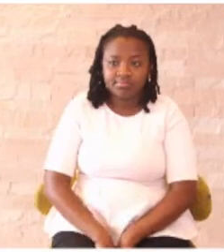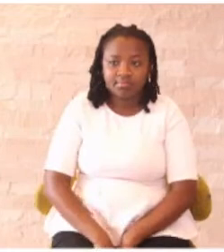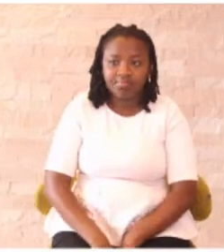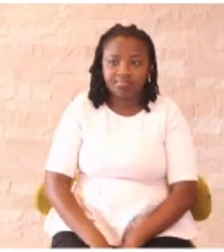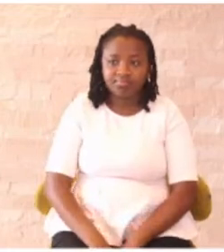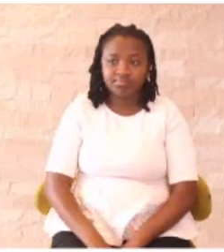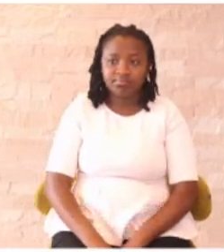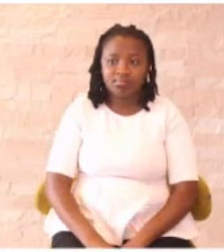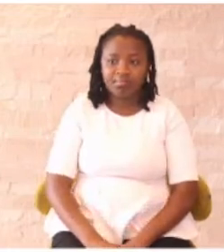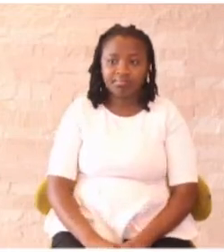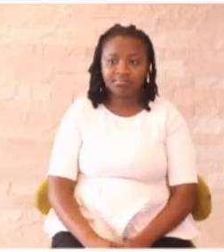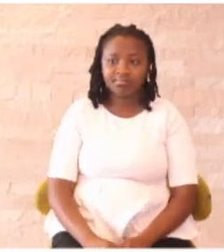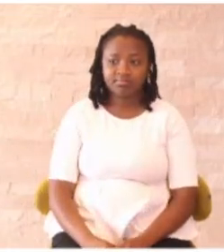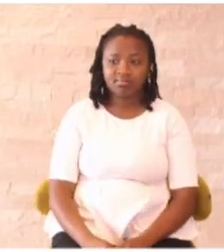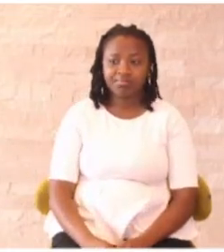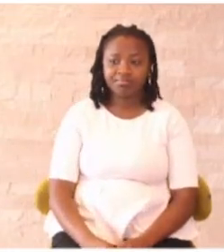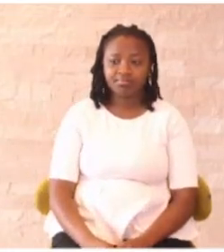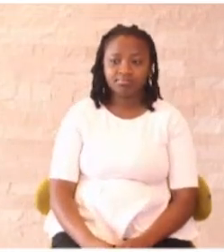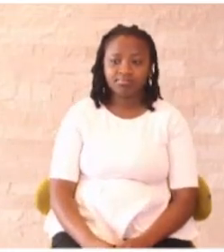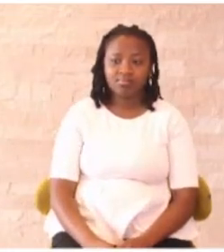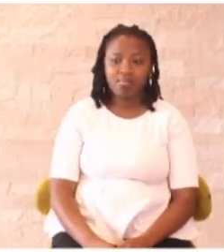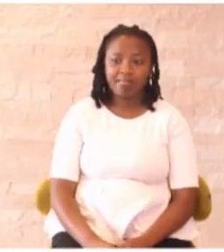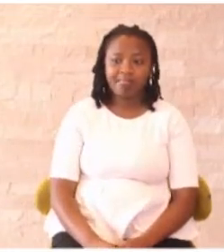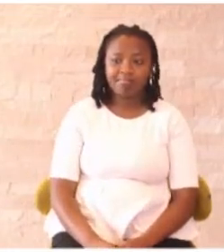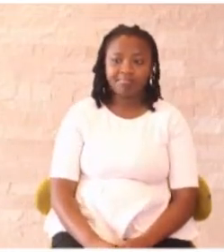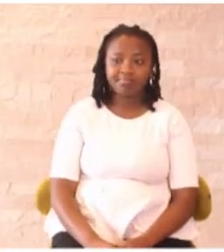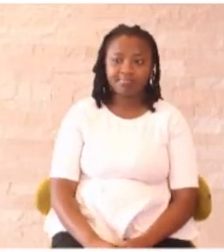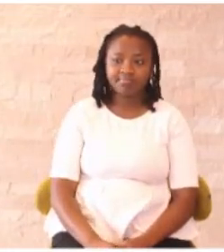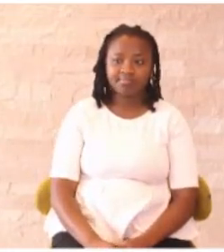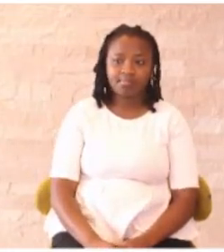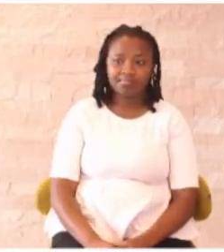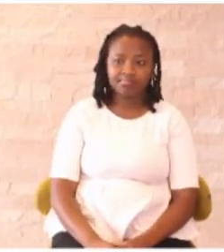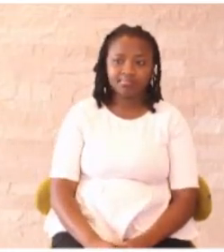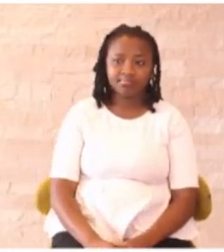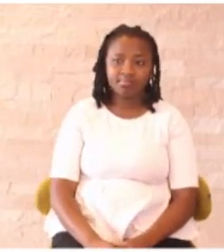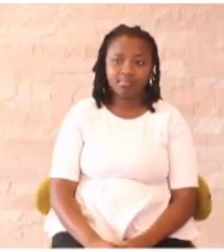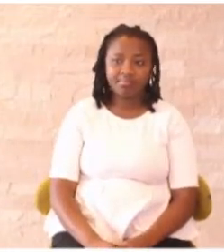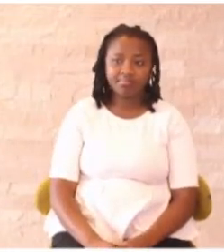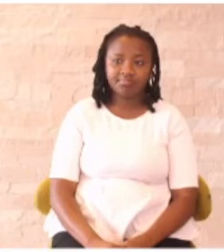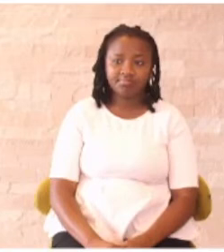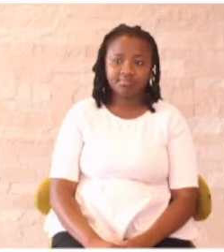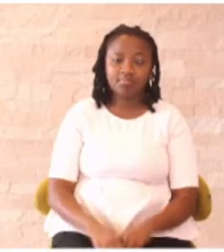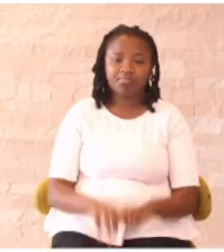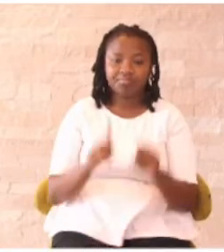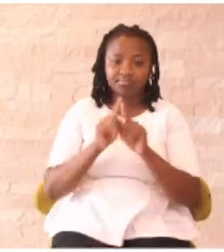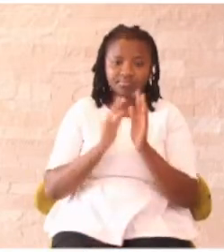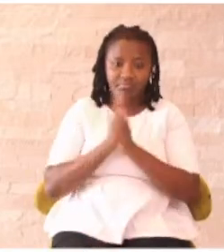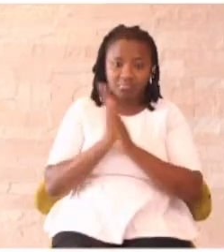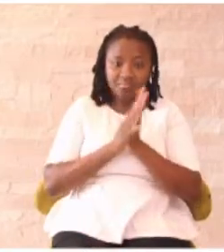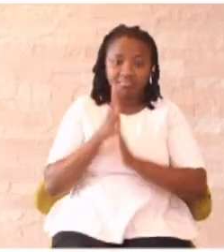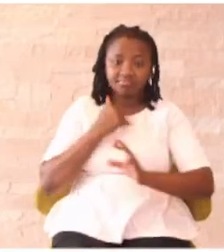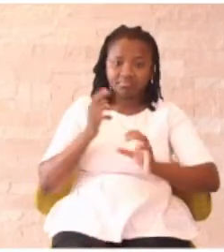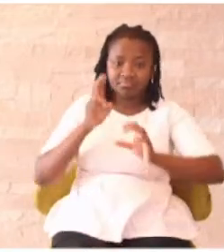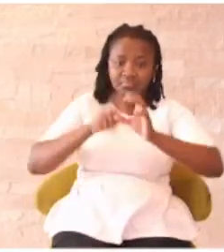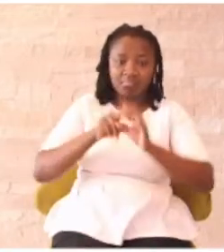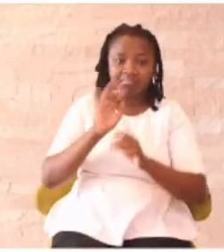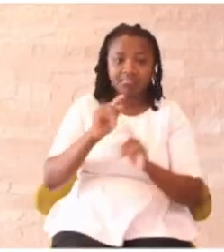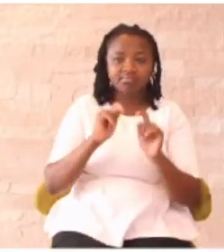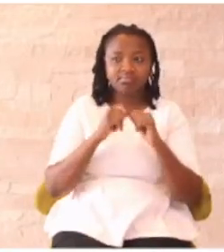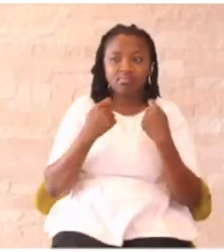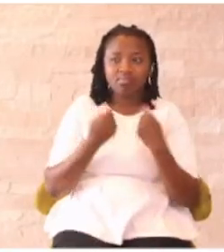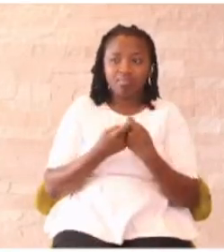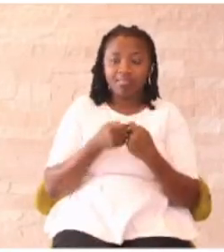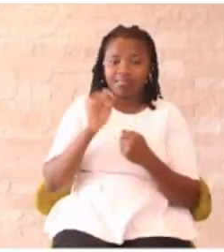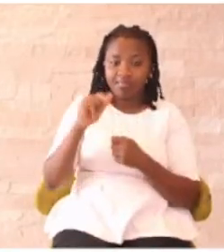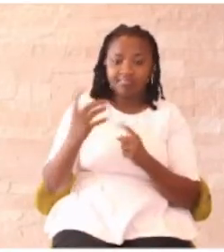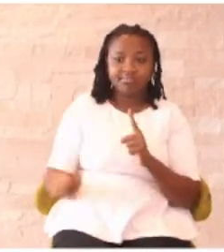being trained by FIDA-Kenya and also being part of the movement. So that is another achievement we